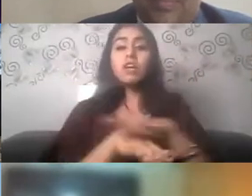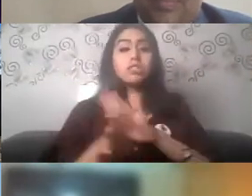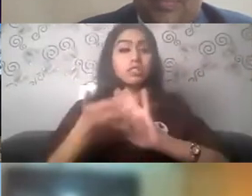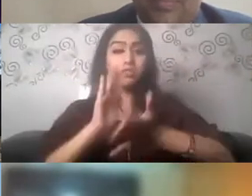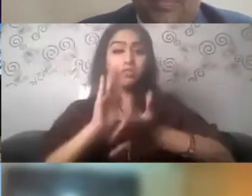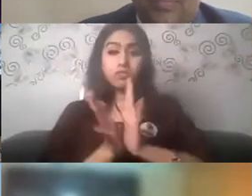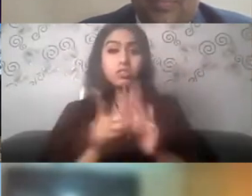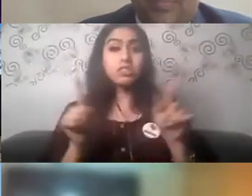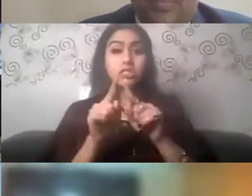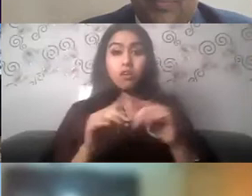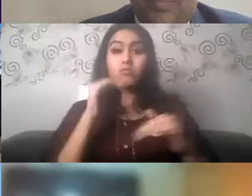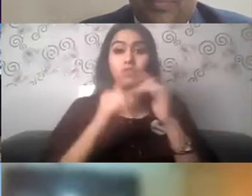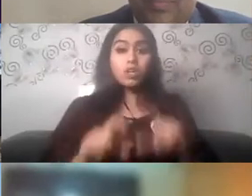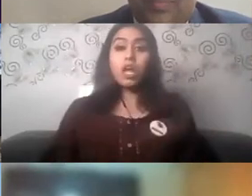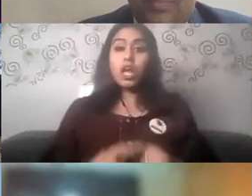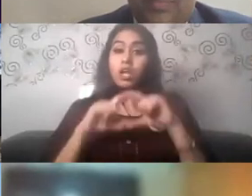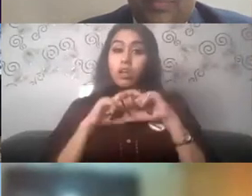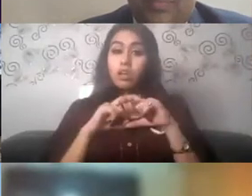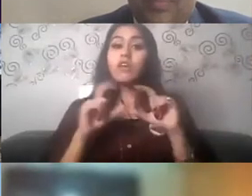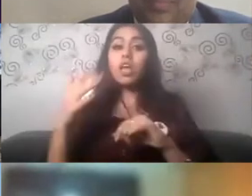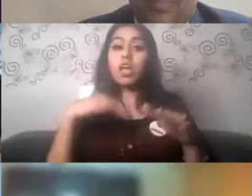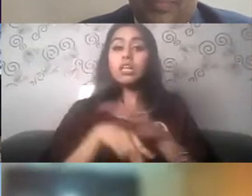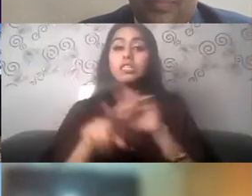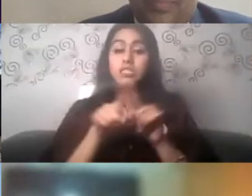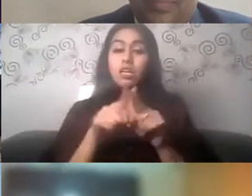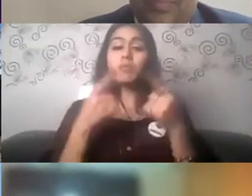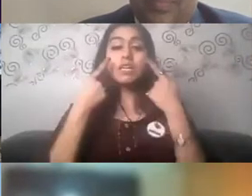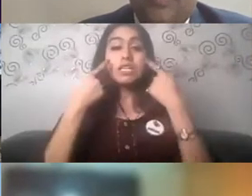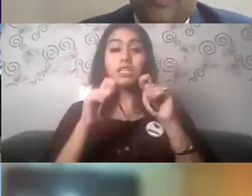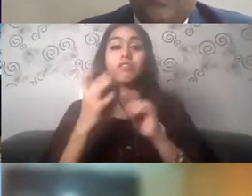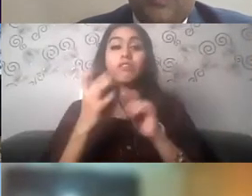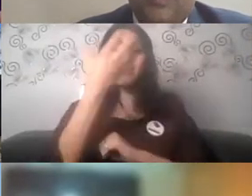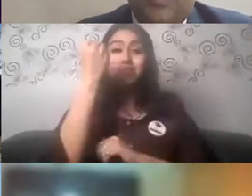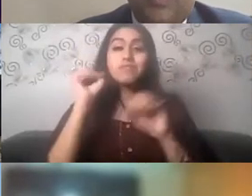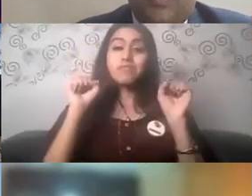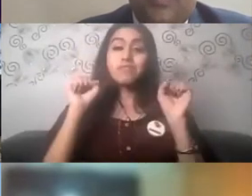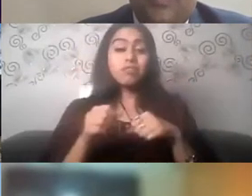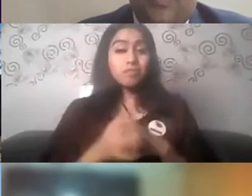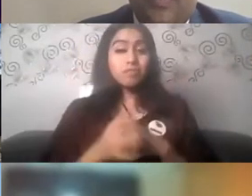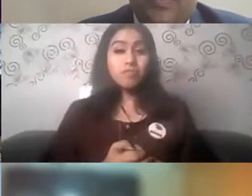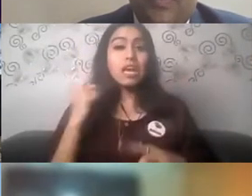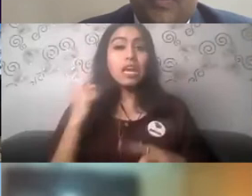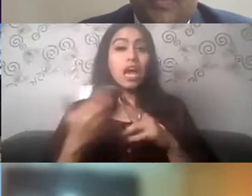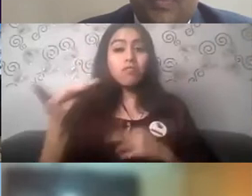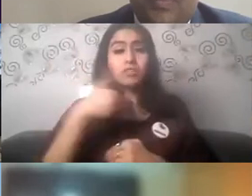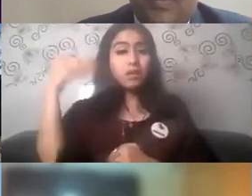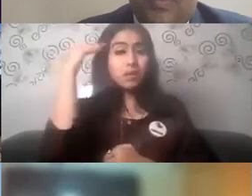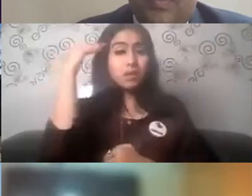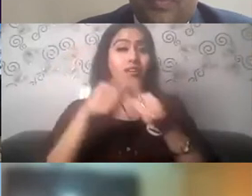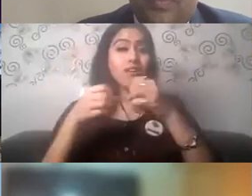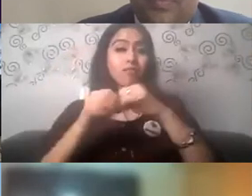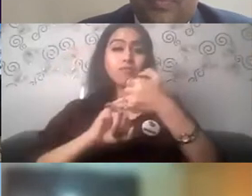developing confidence is the vital and admirable what we are trying to achieve. Now, as we know, as Mr. Avishek said, that